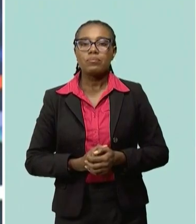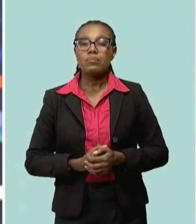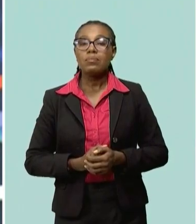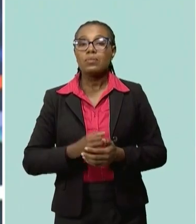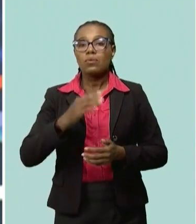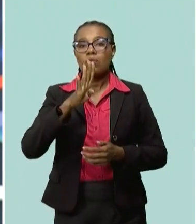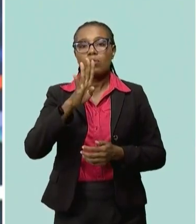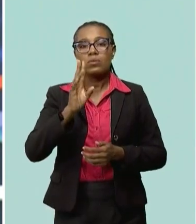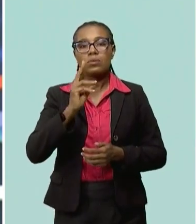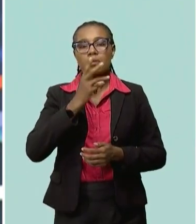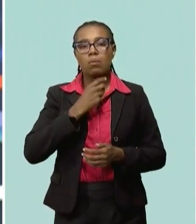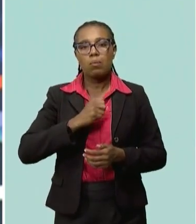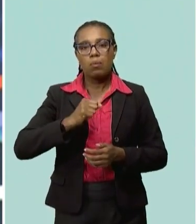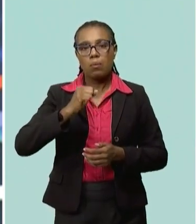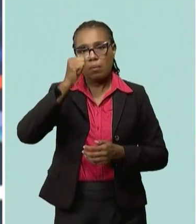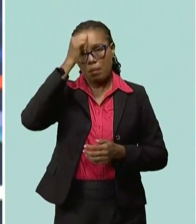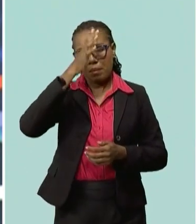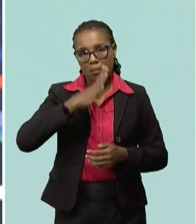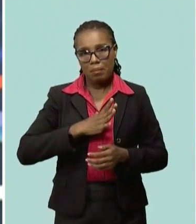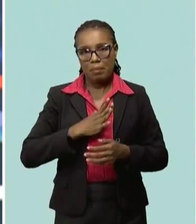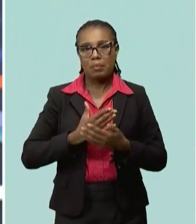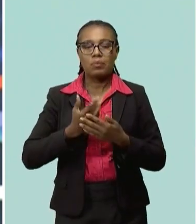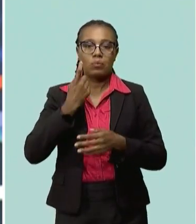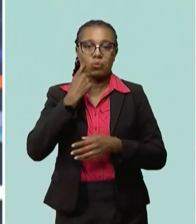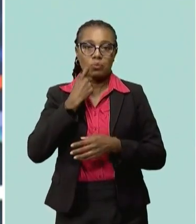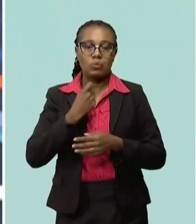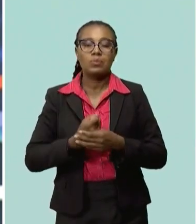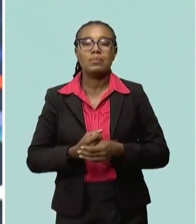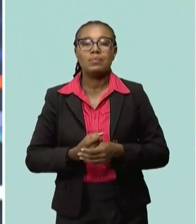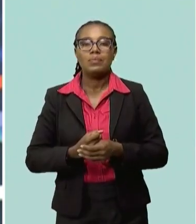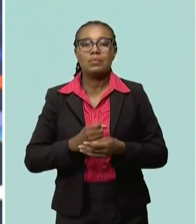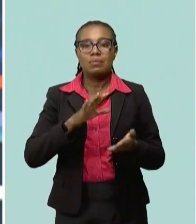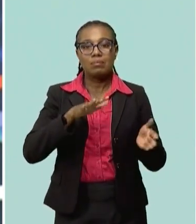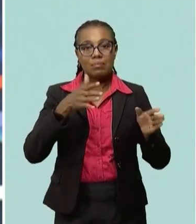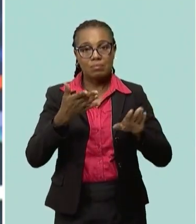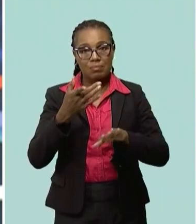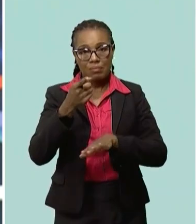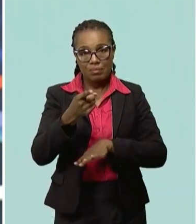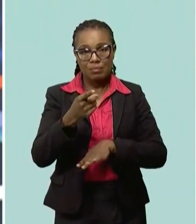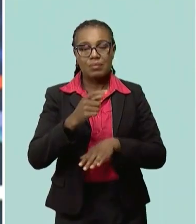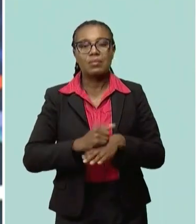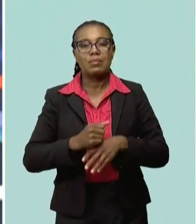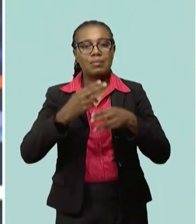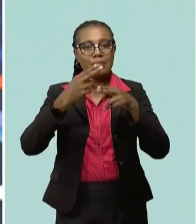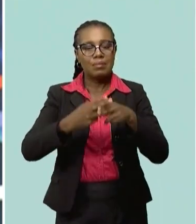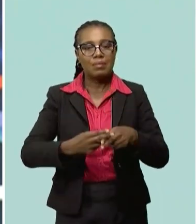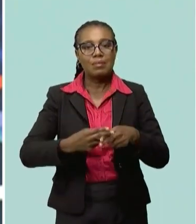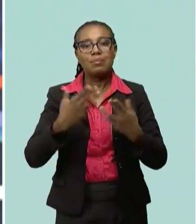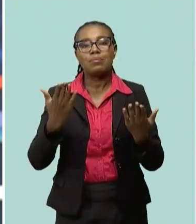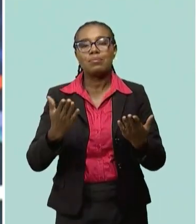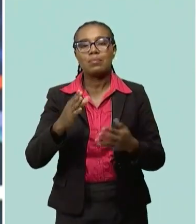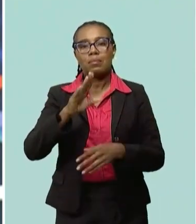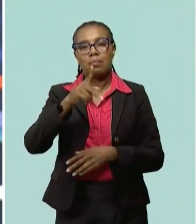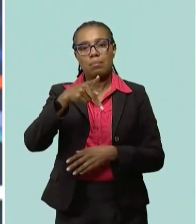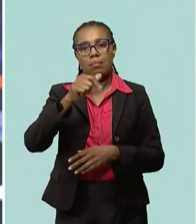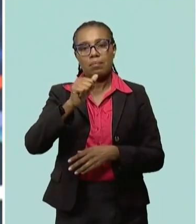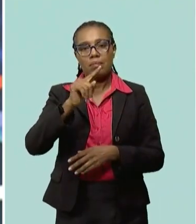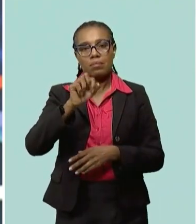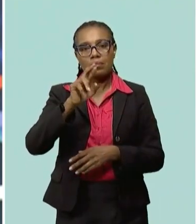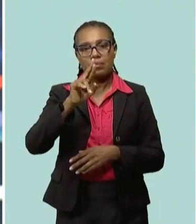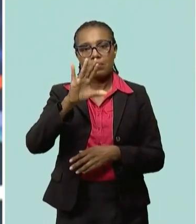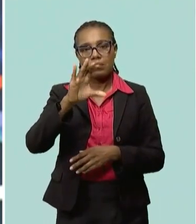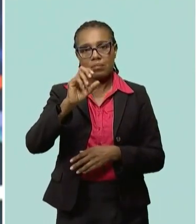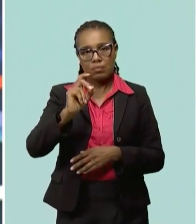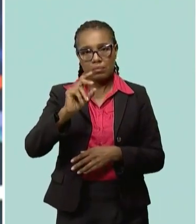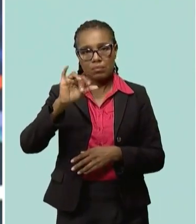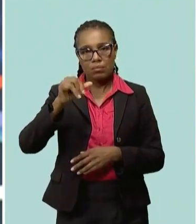electrocuted while carrying out a task at his St. George workplace yesterday has been identified by police. He is Patrick Jones